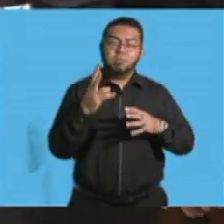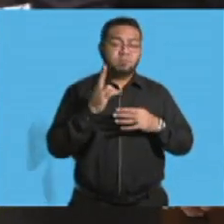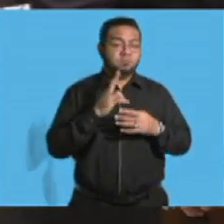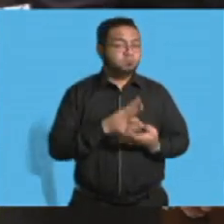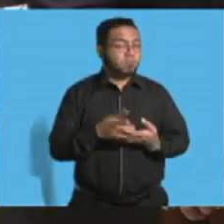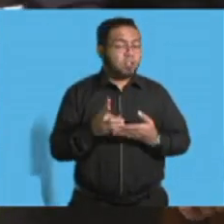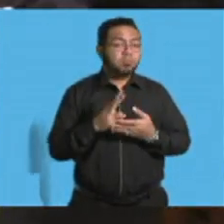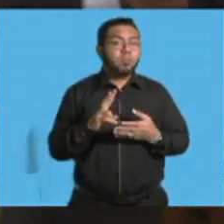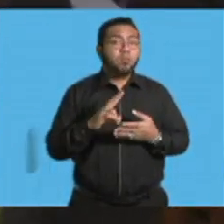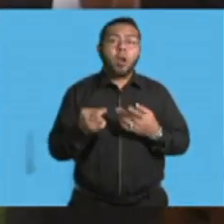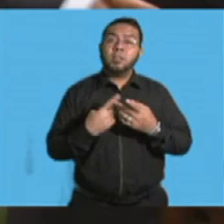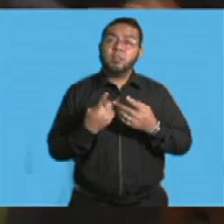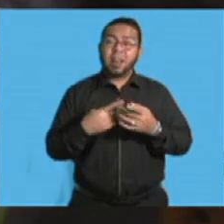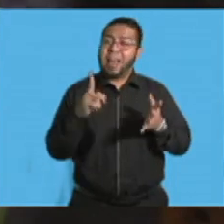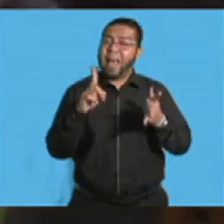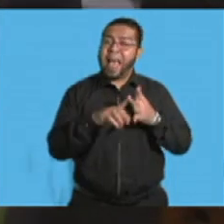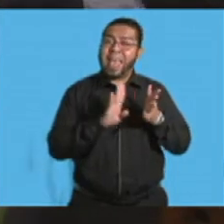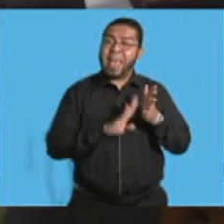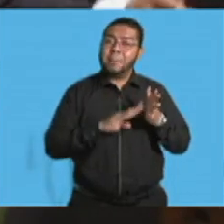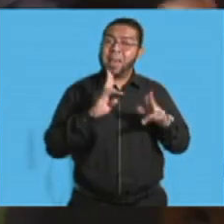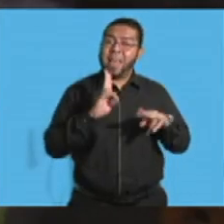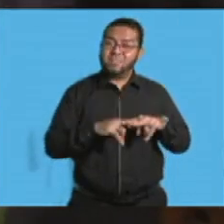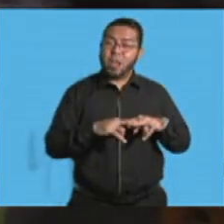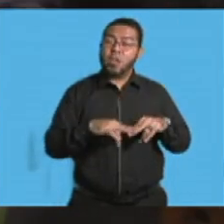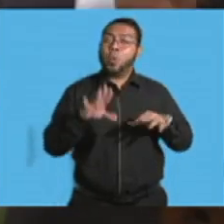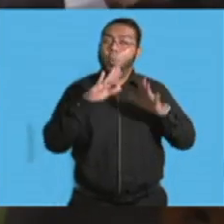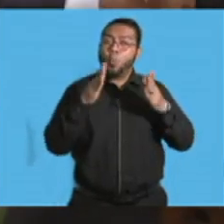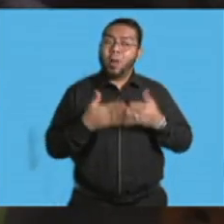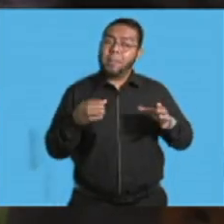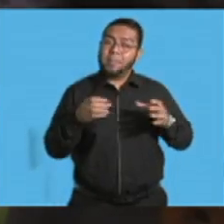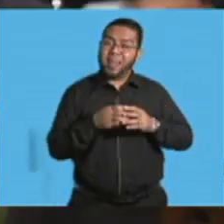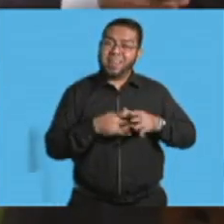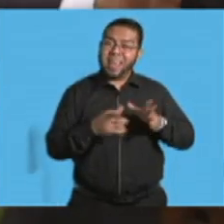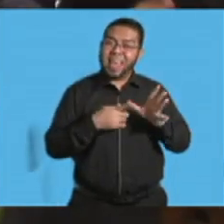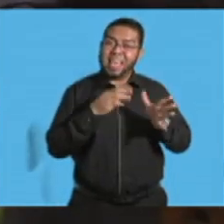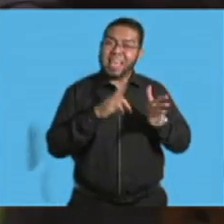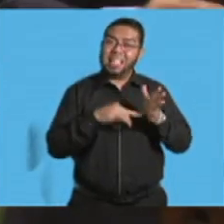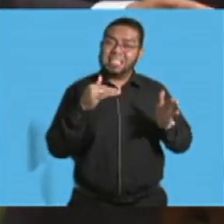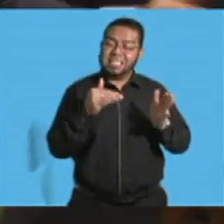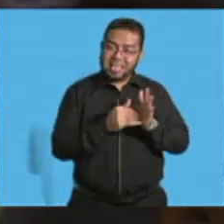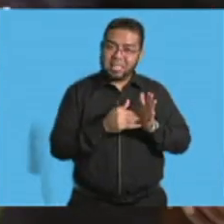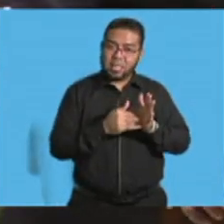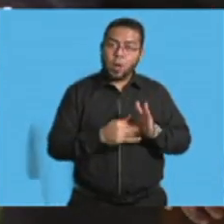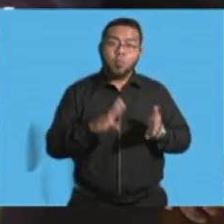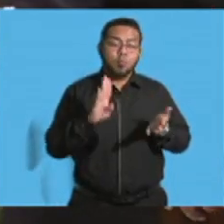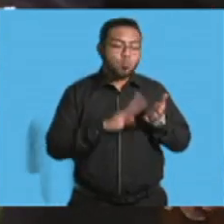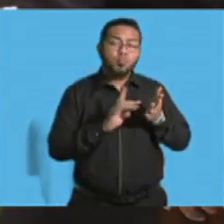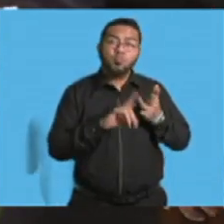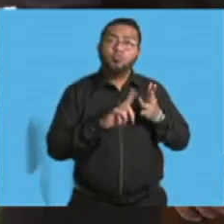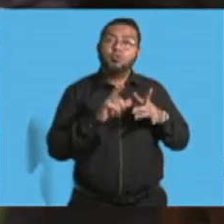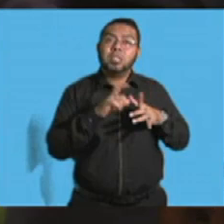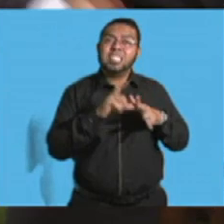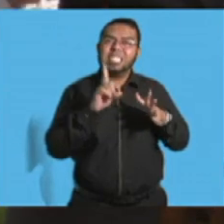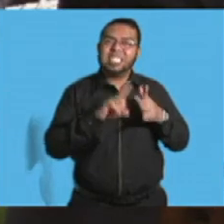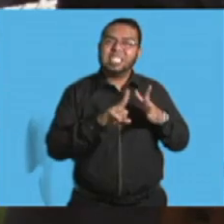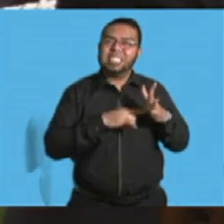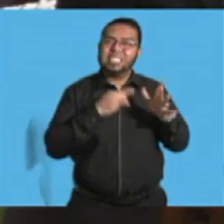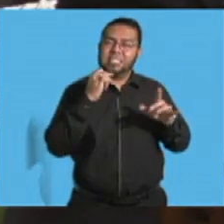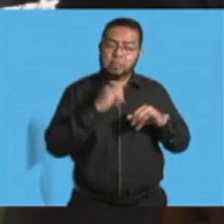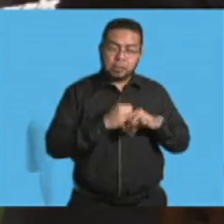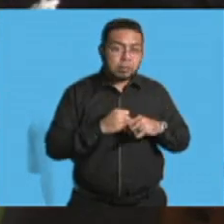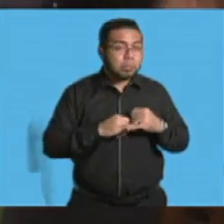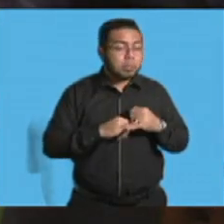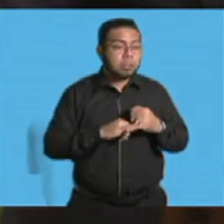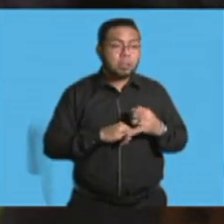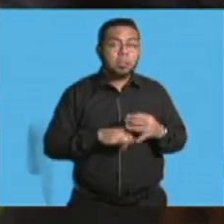various agencies, including the IMF, the World Bank, ANZ, Moody's, and other credible financial institutions. Dr.